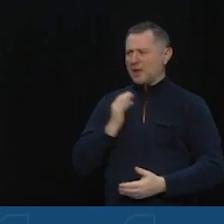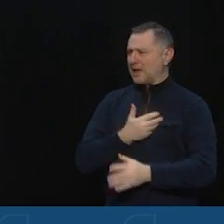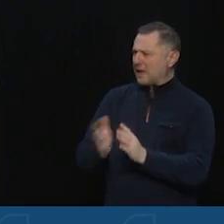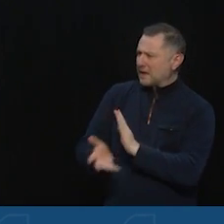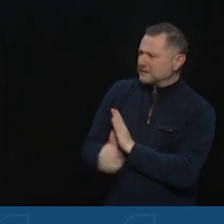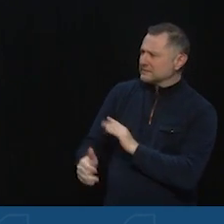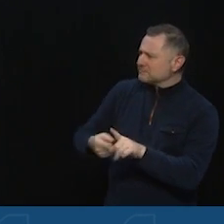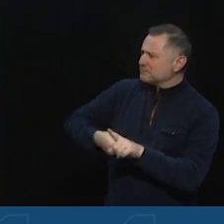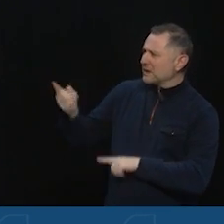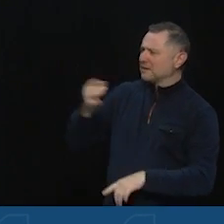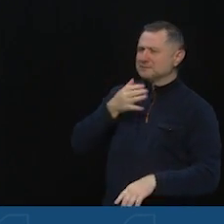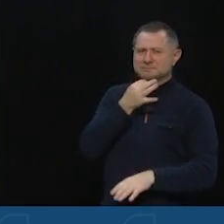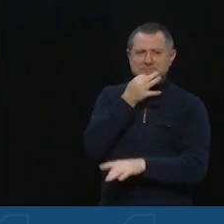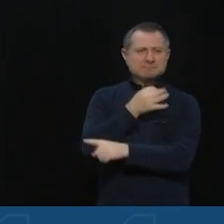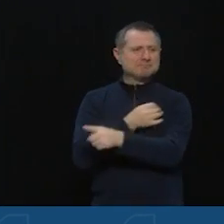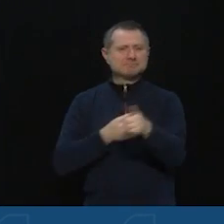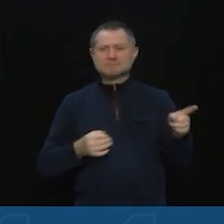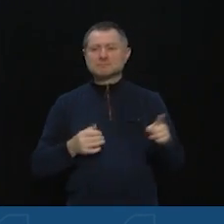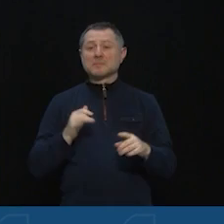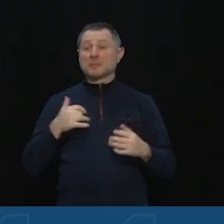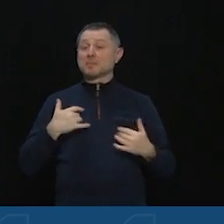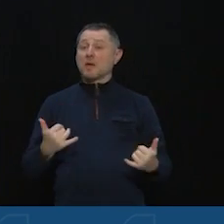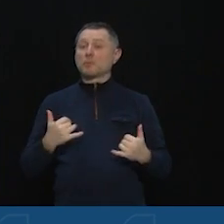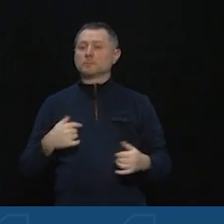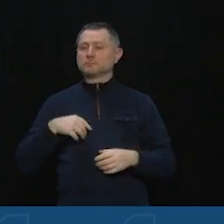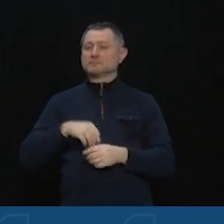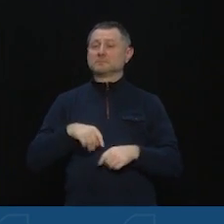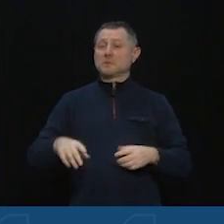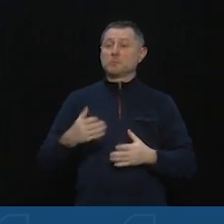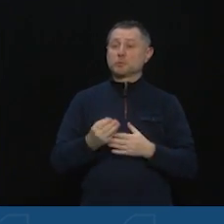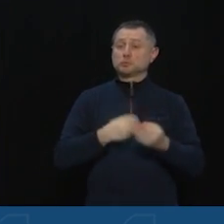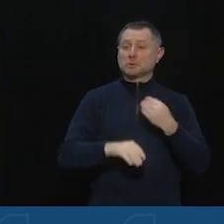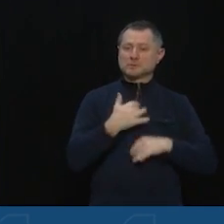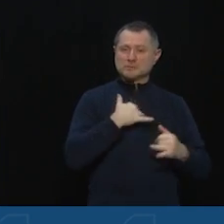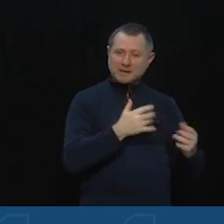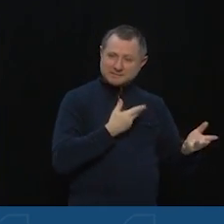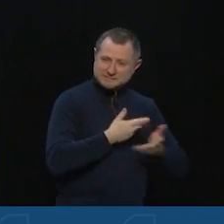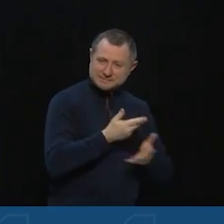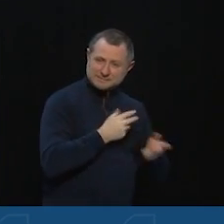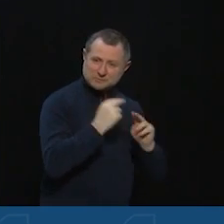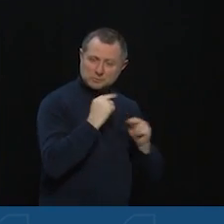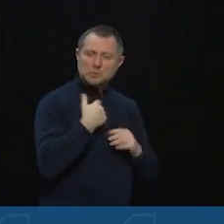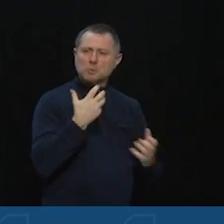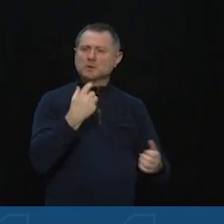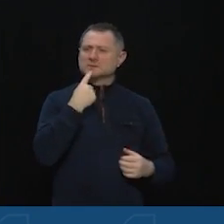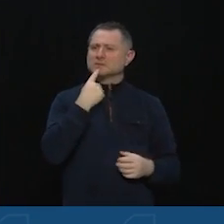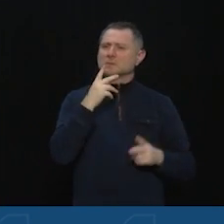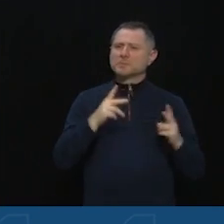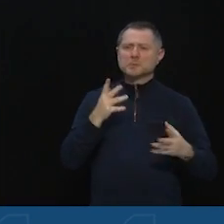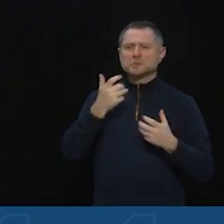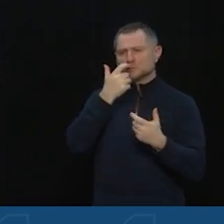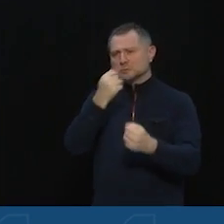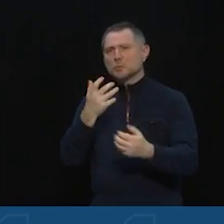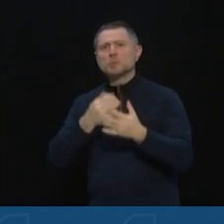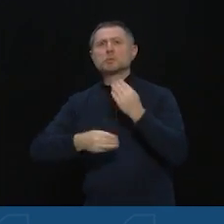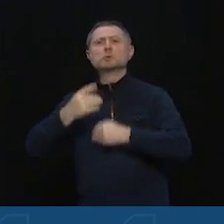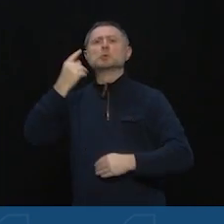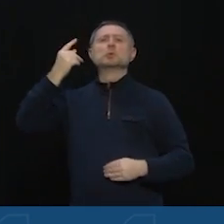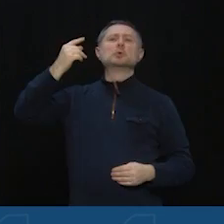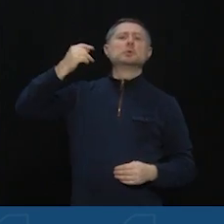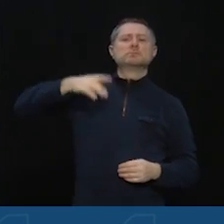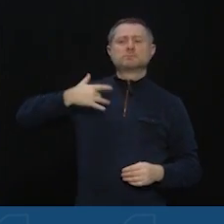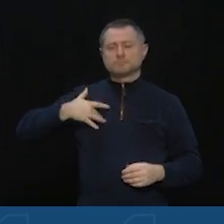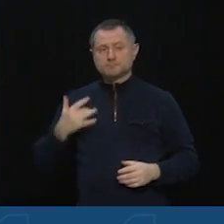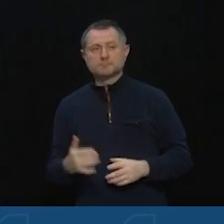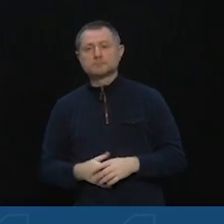take questions. We are in the budget negotiations, but I do want to say there's a lot of interest in them, I can tell from all of you. And I